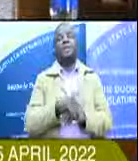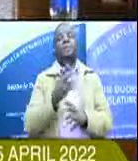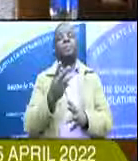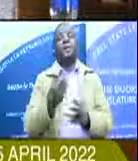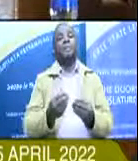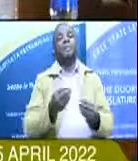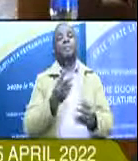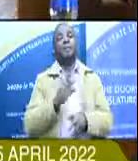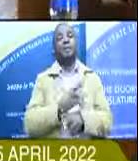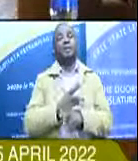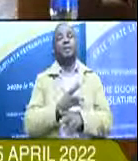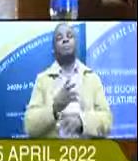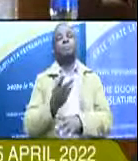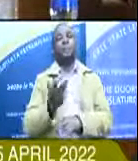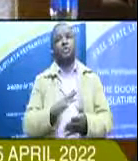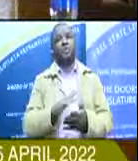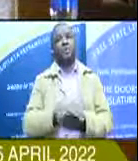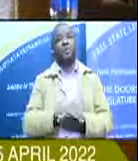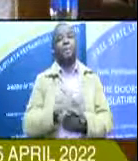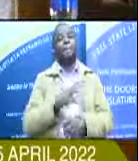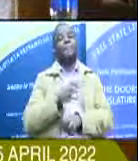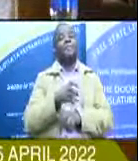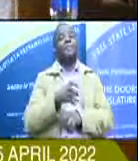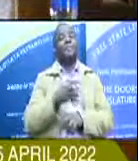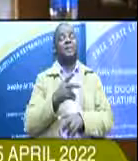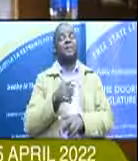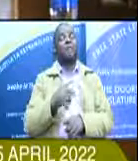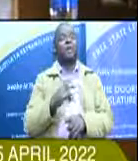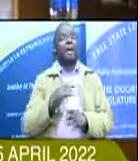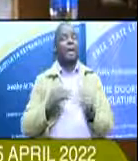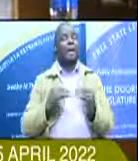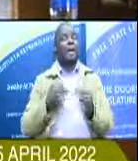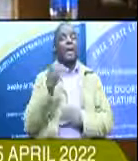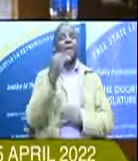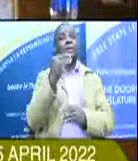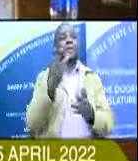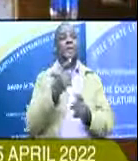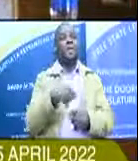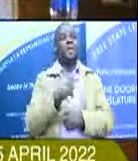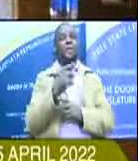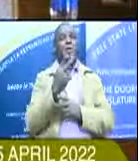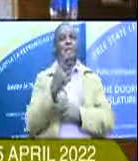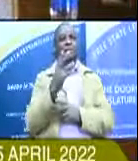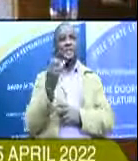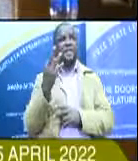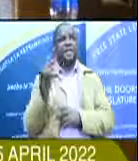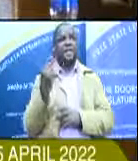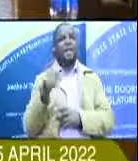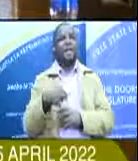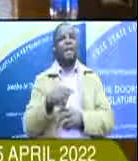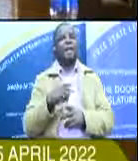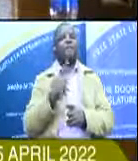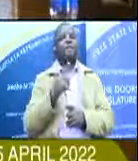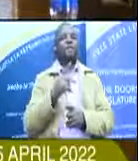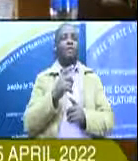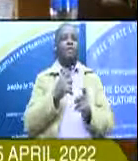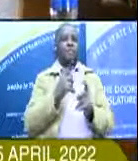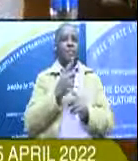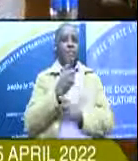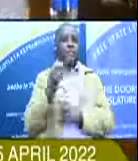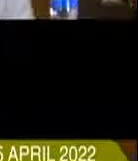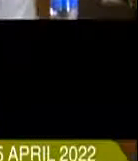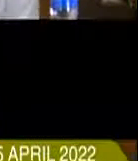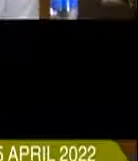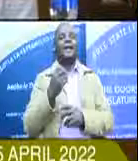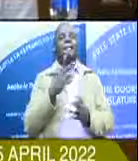deaths of mothers. The province has high maternal mortality ratio of 153.6 per 100,000